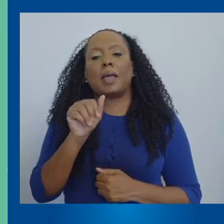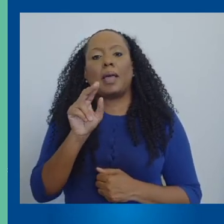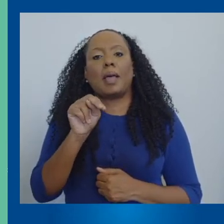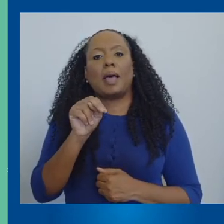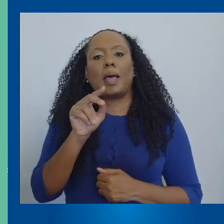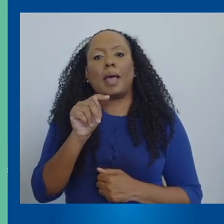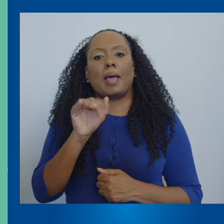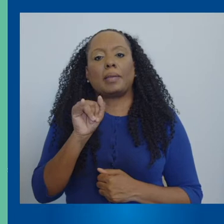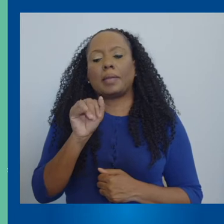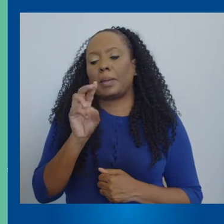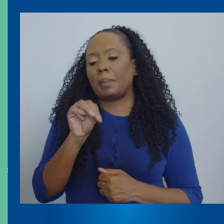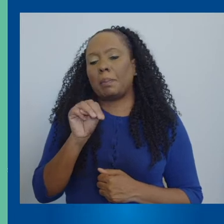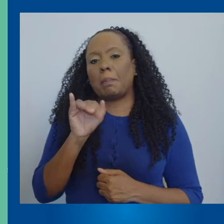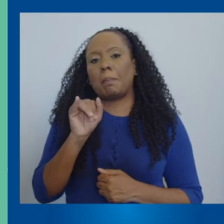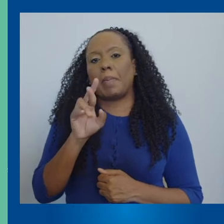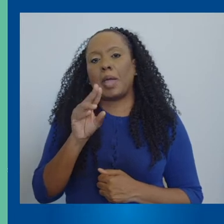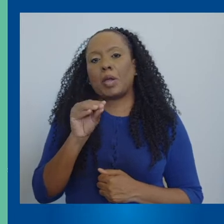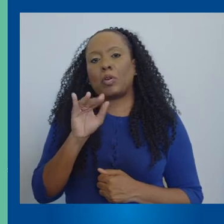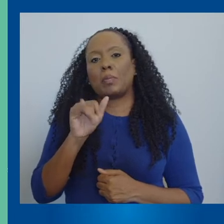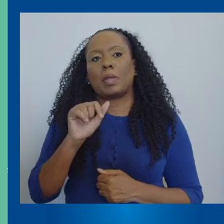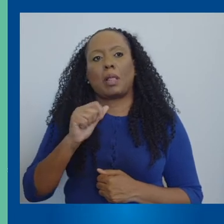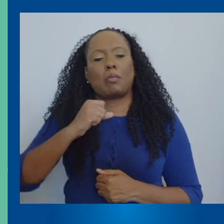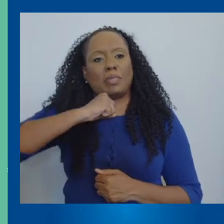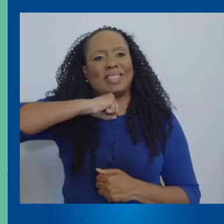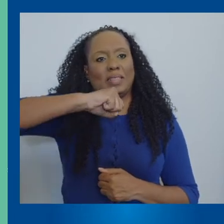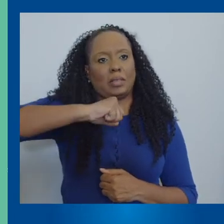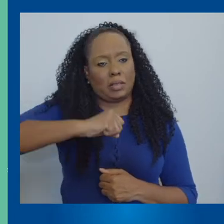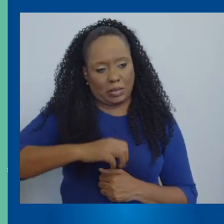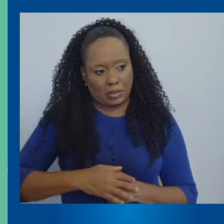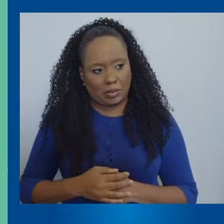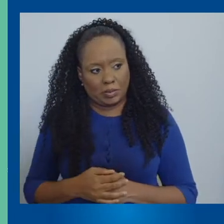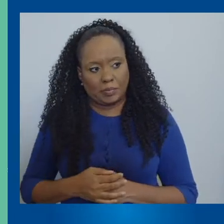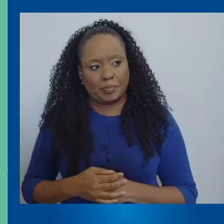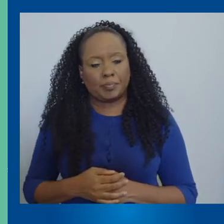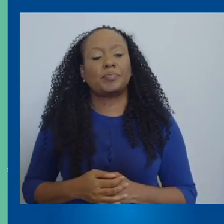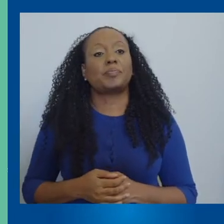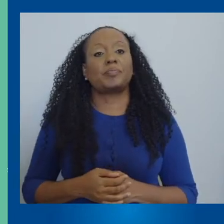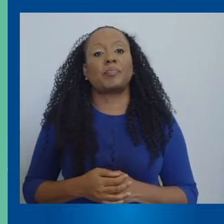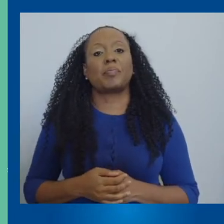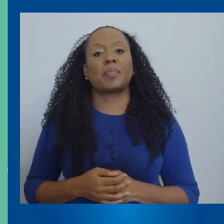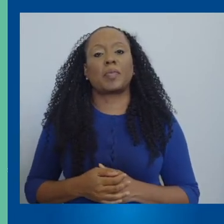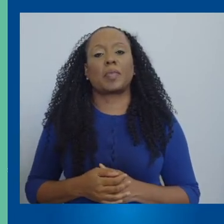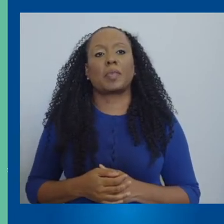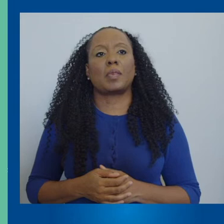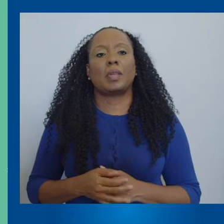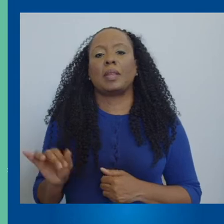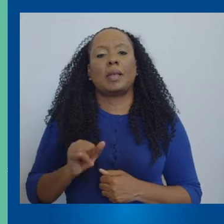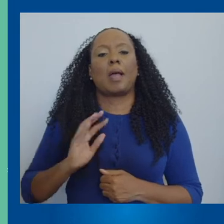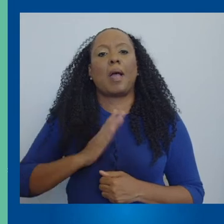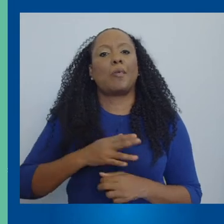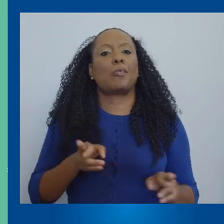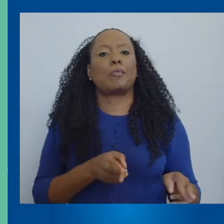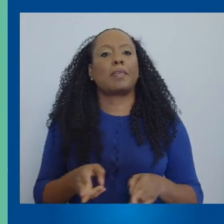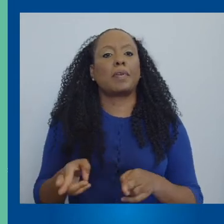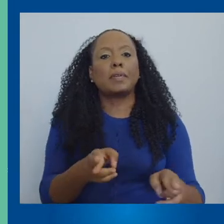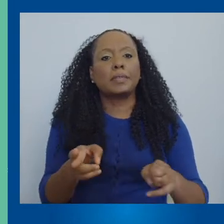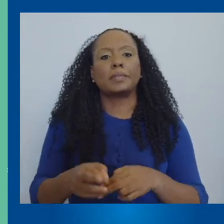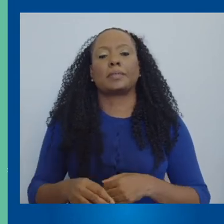genetic material in our waterways. And so we're speaking of our rivers,